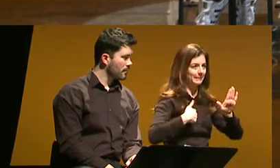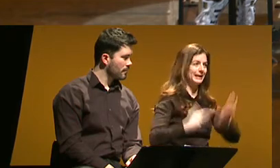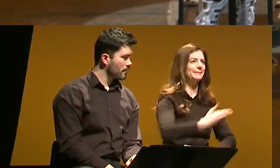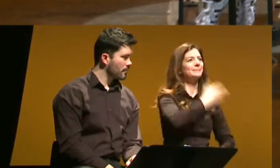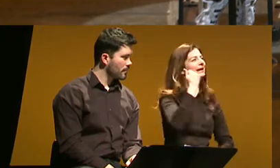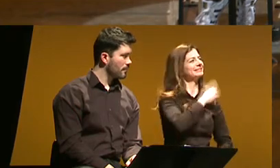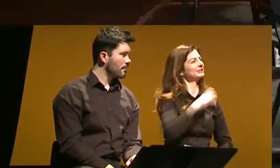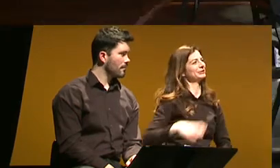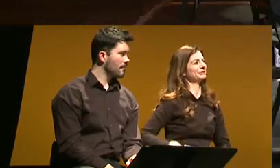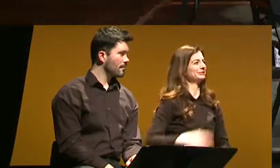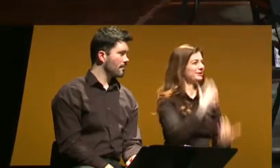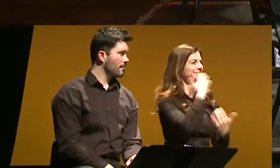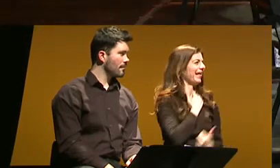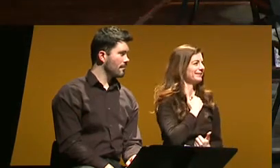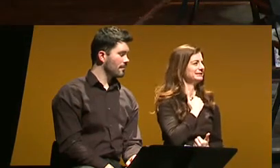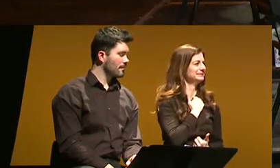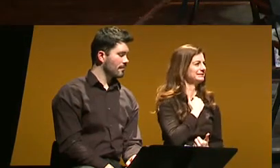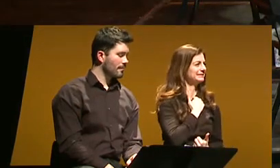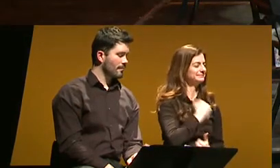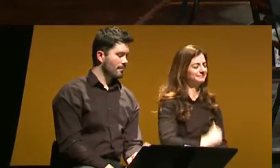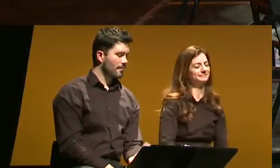Christian Values.